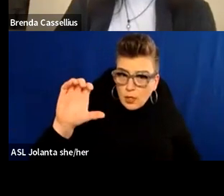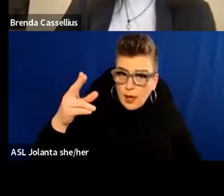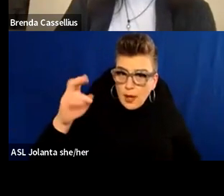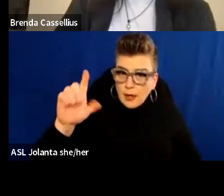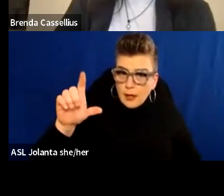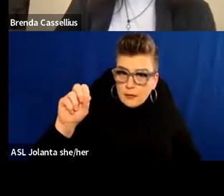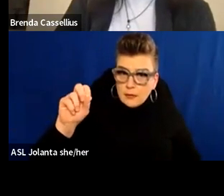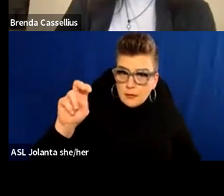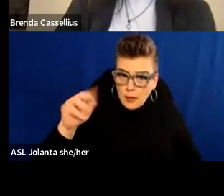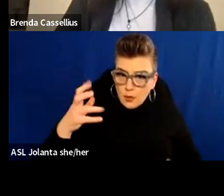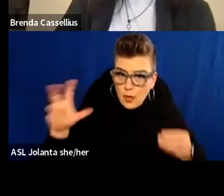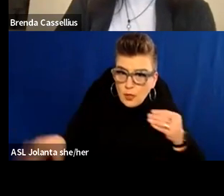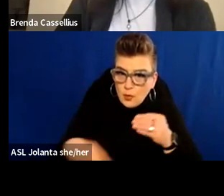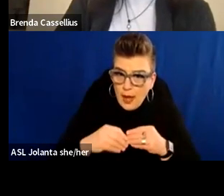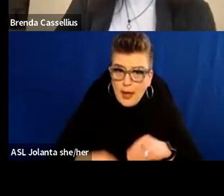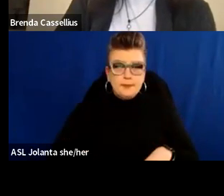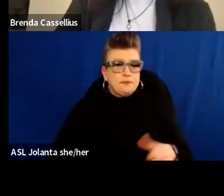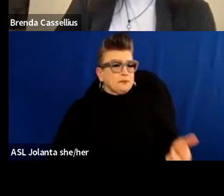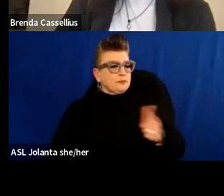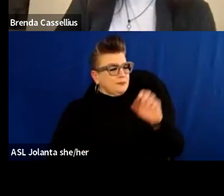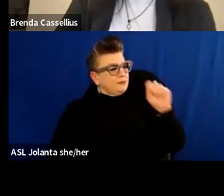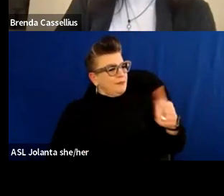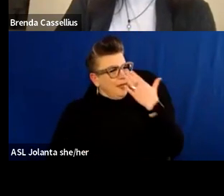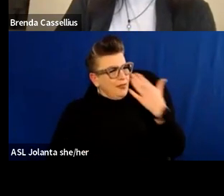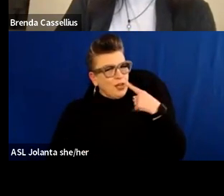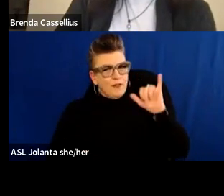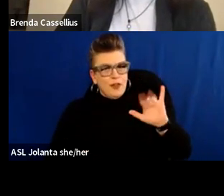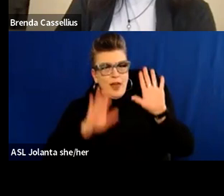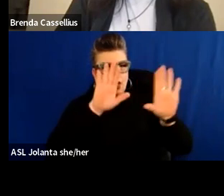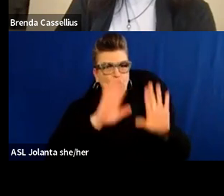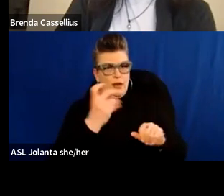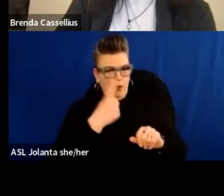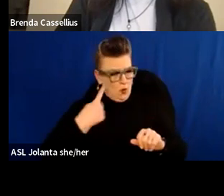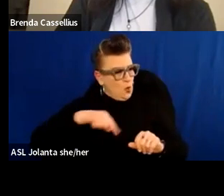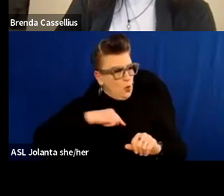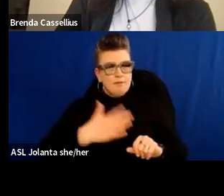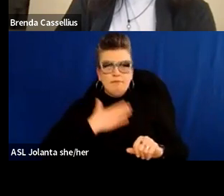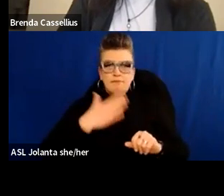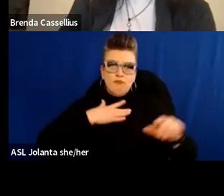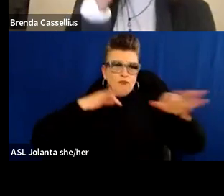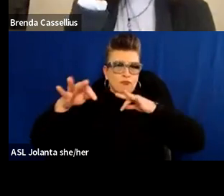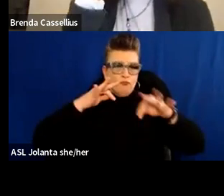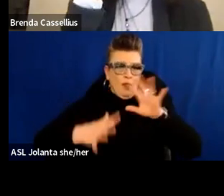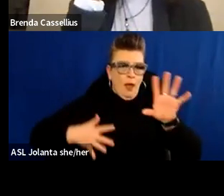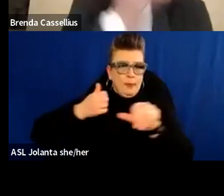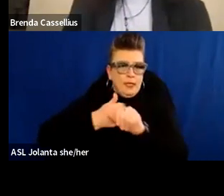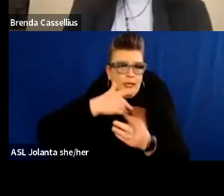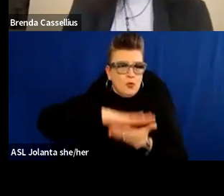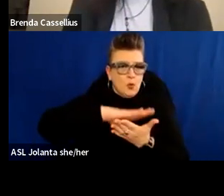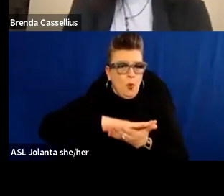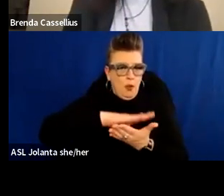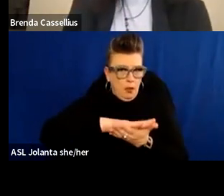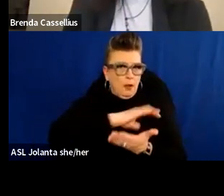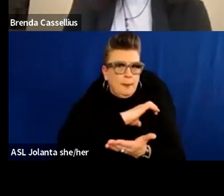superintendent thank you for the great question um we would be happy to update the school committee on this specific topic it's probably a lot longer